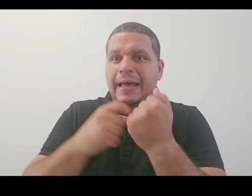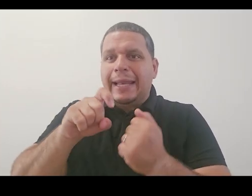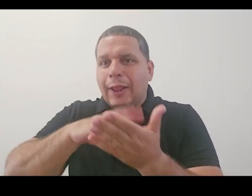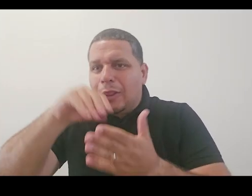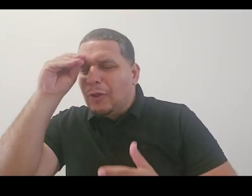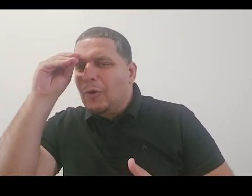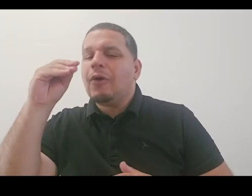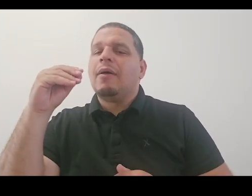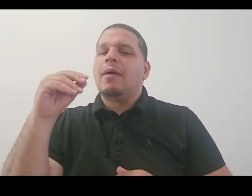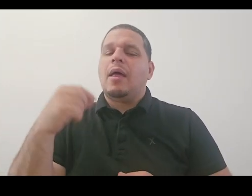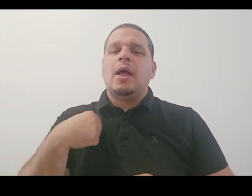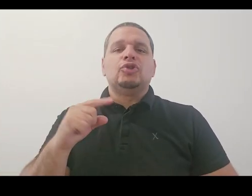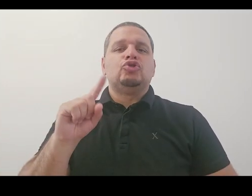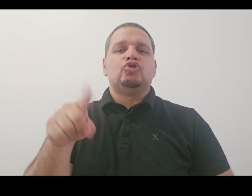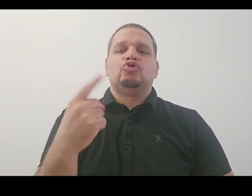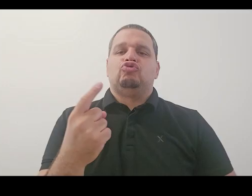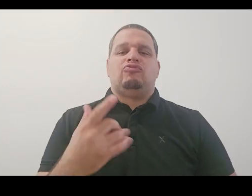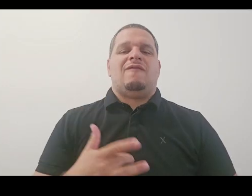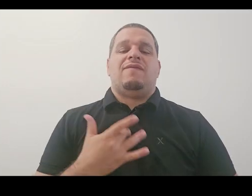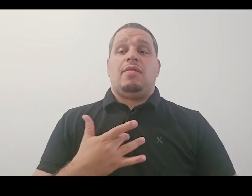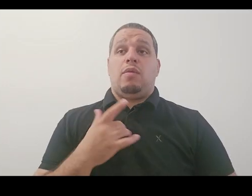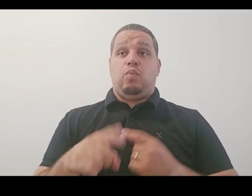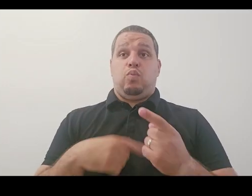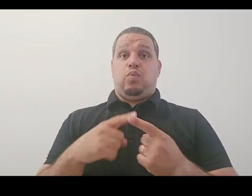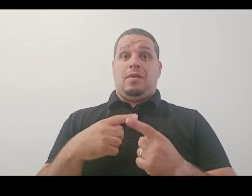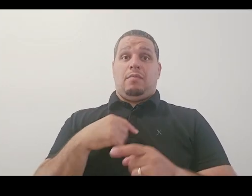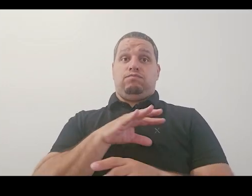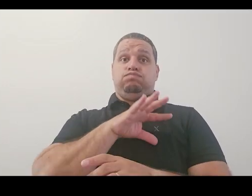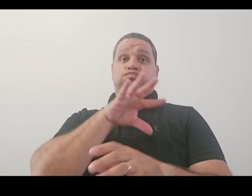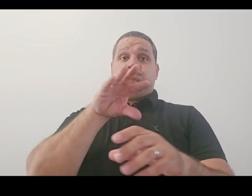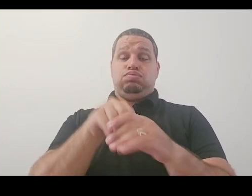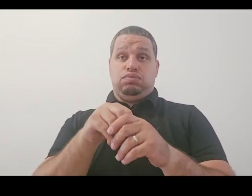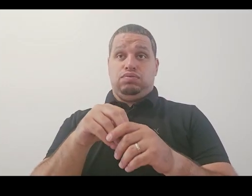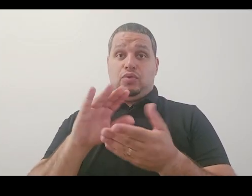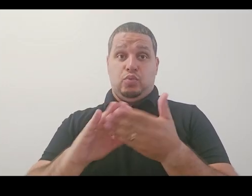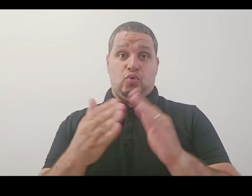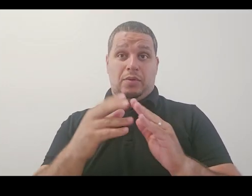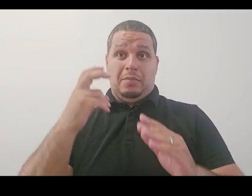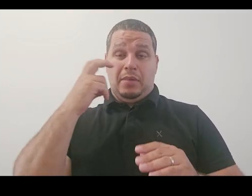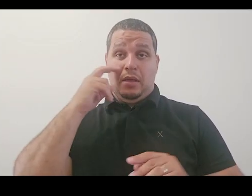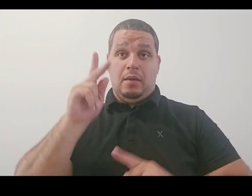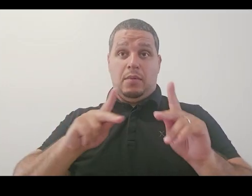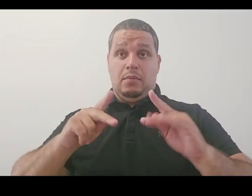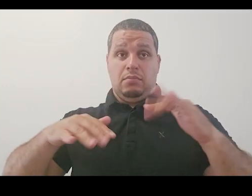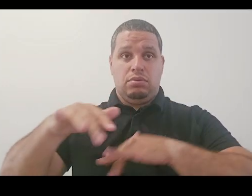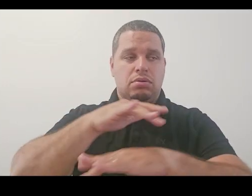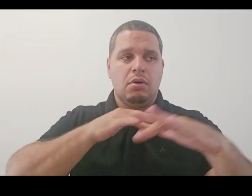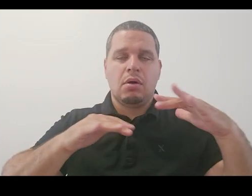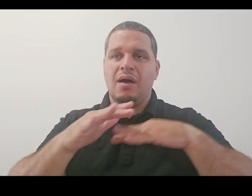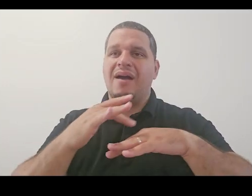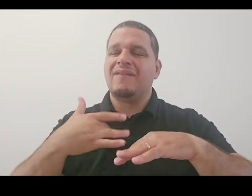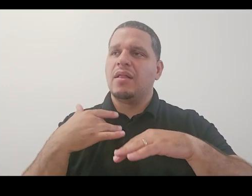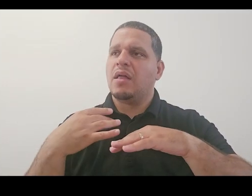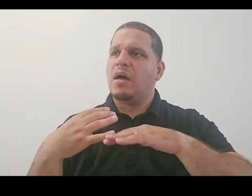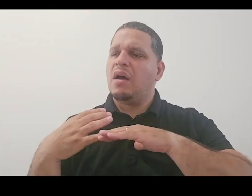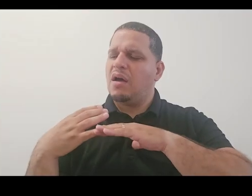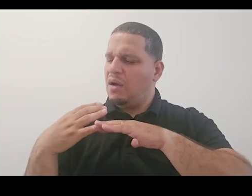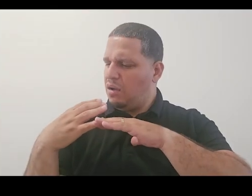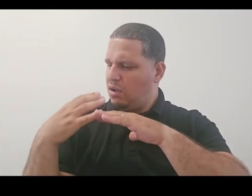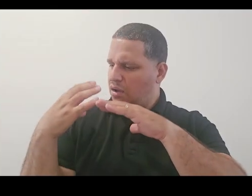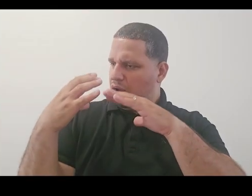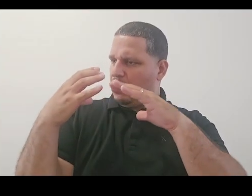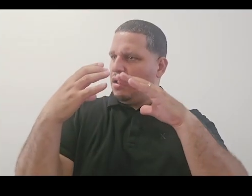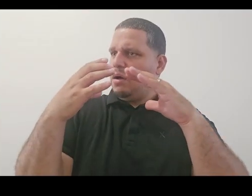learn. I just feel when I'm in a community of blind people, I just abruptly feel this weight that I didn't know I